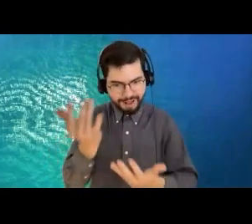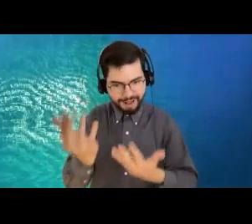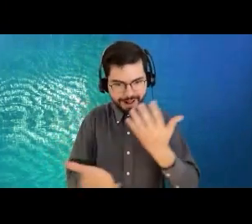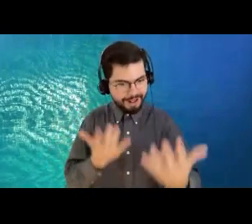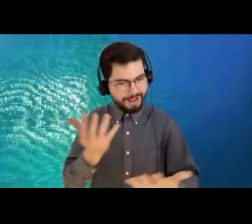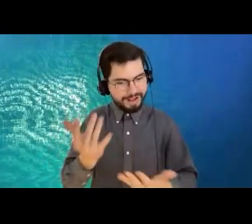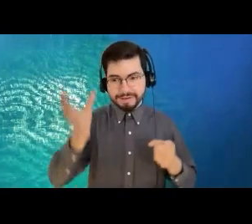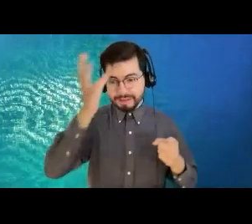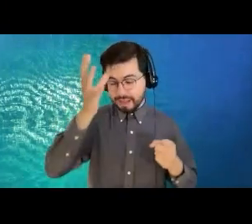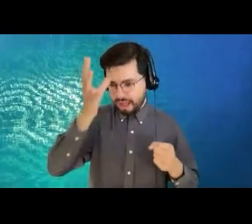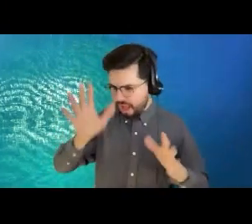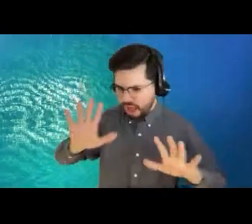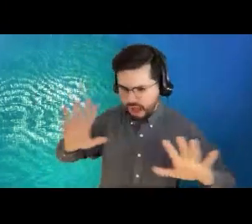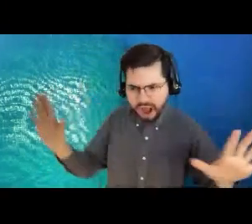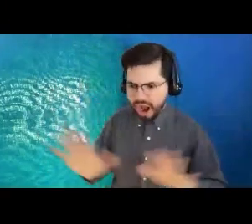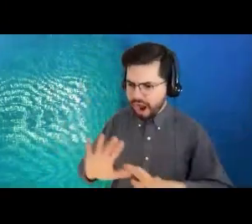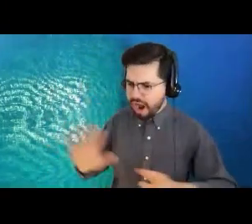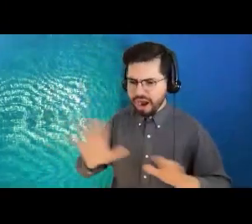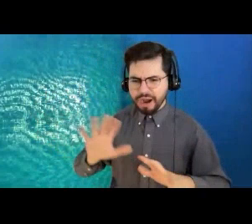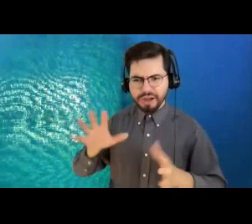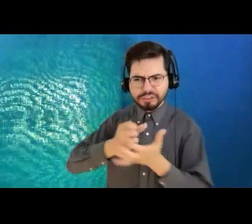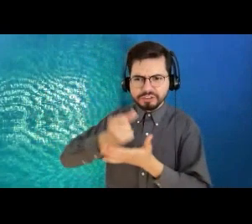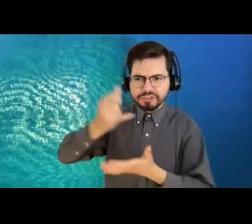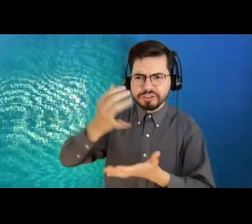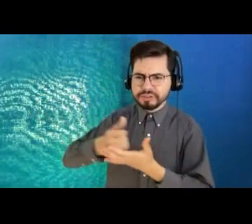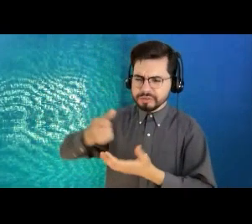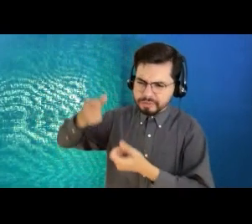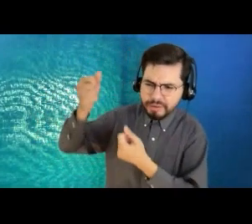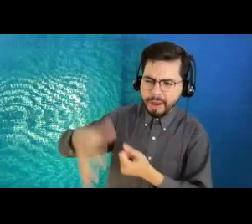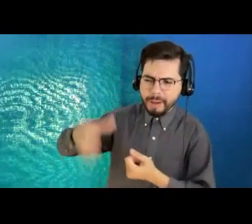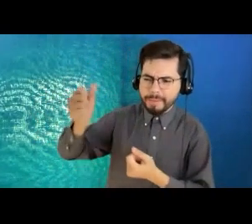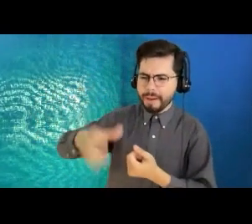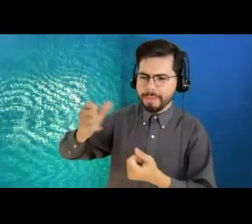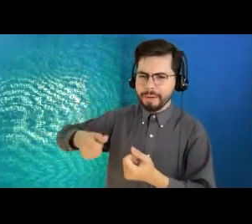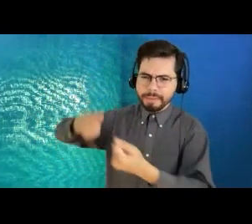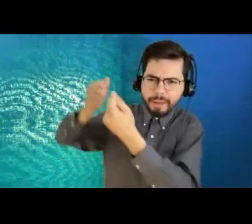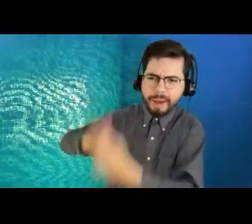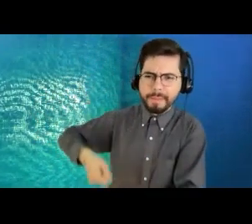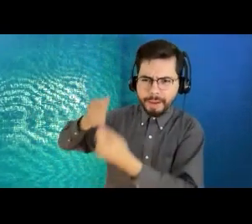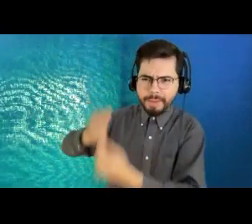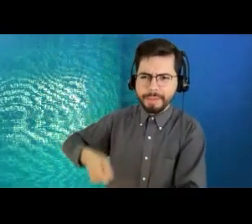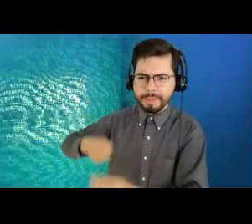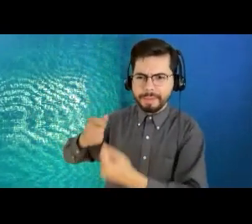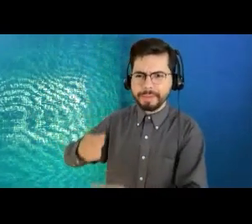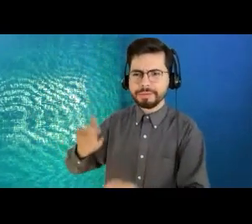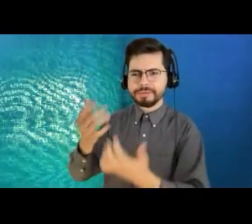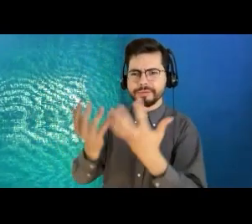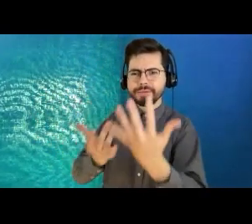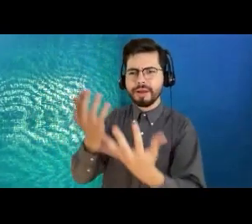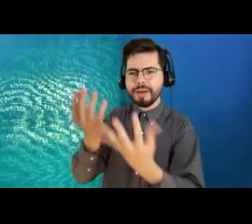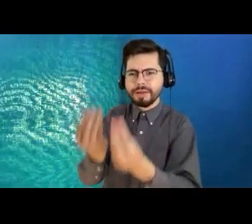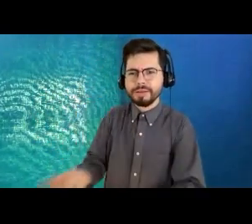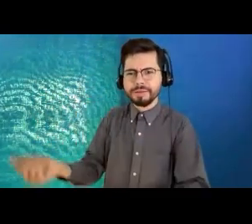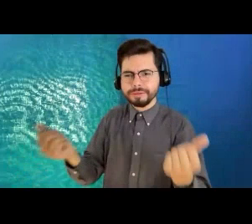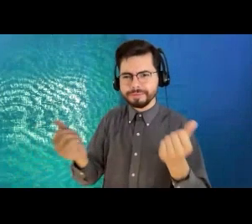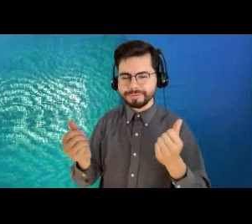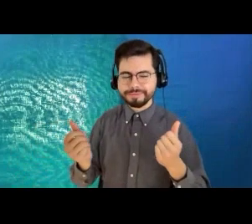so 10-year-olds, yeah, unstructured playtime, absolutely. Probably shouldn't include matches.